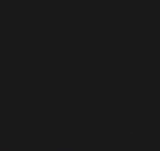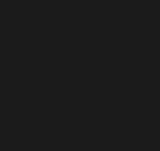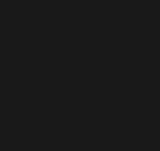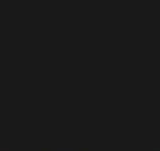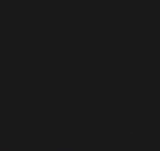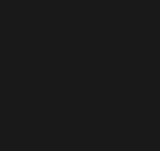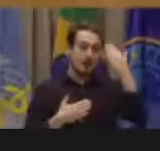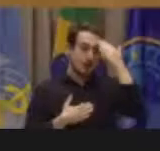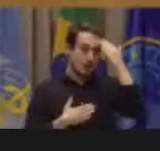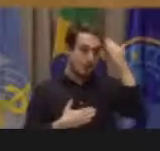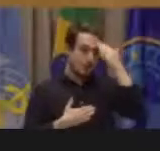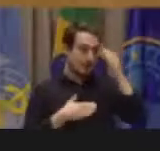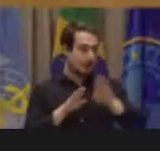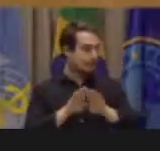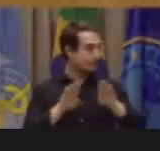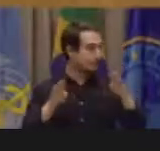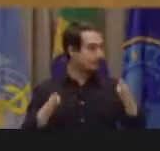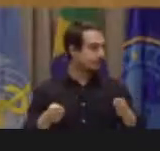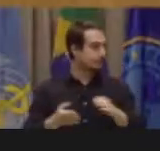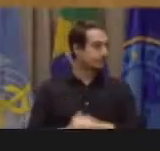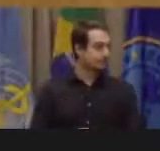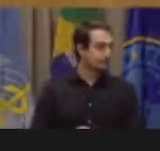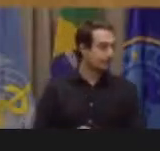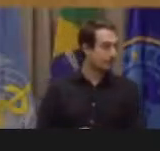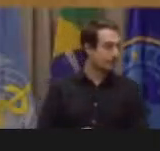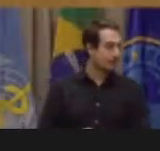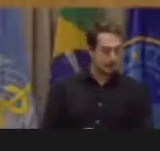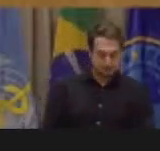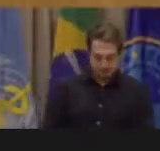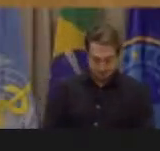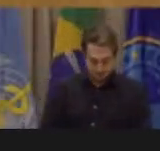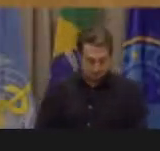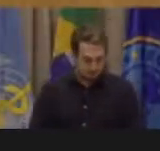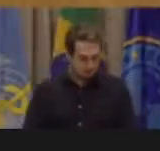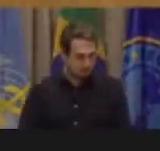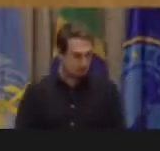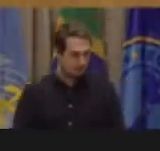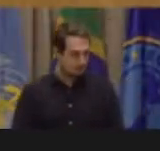So thank you very much to everyone here at the table.